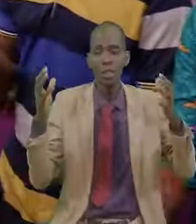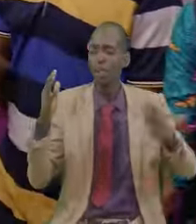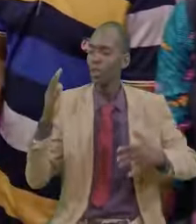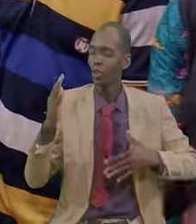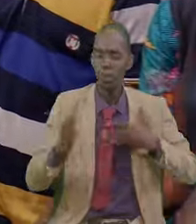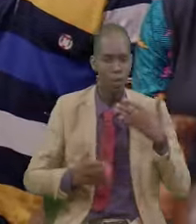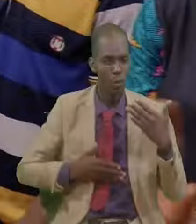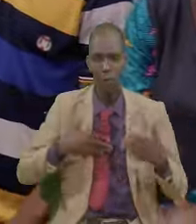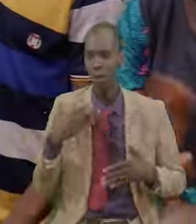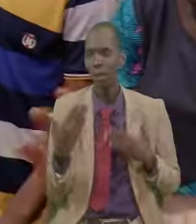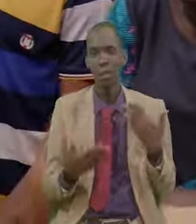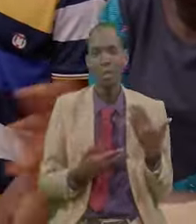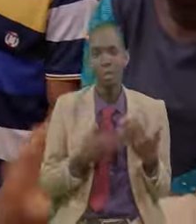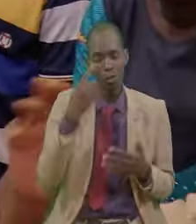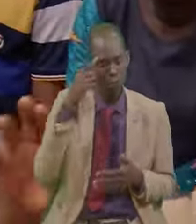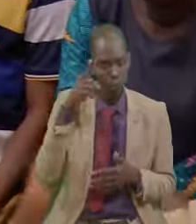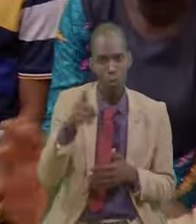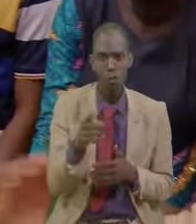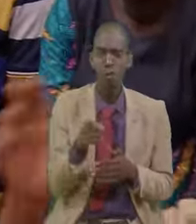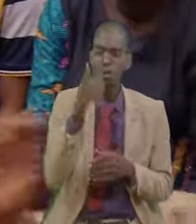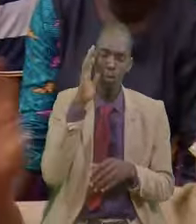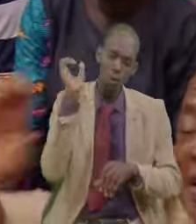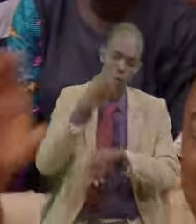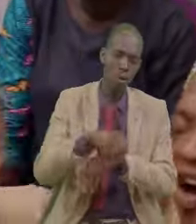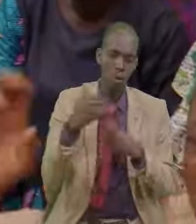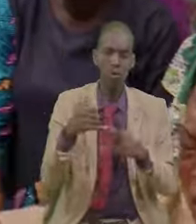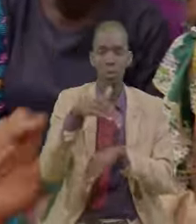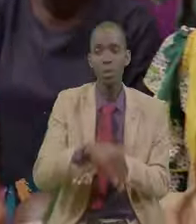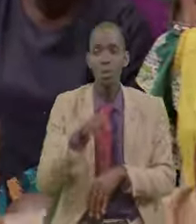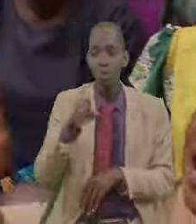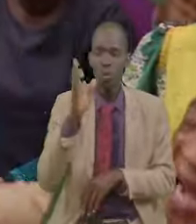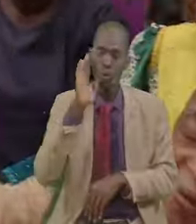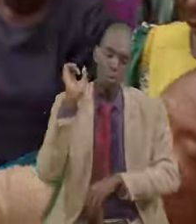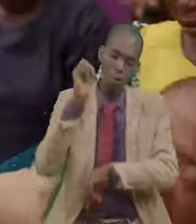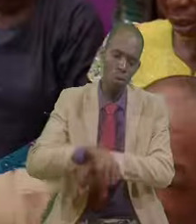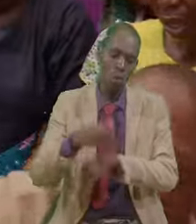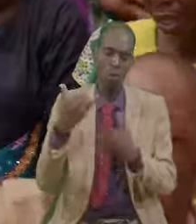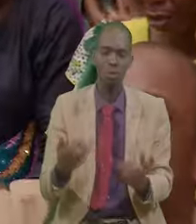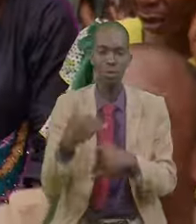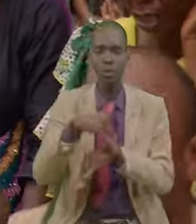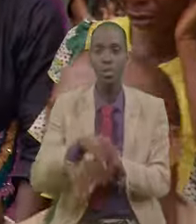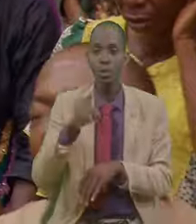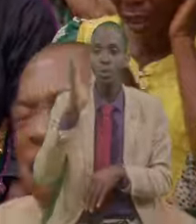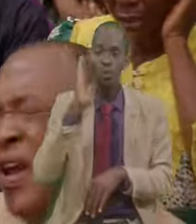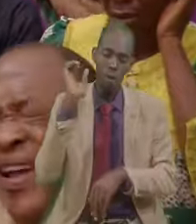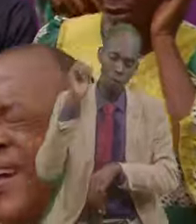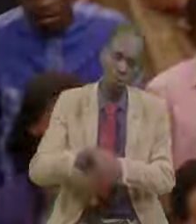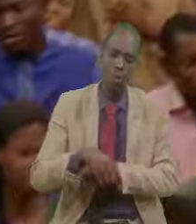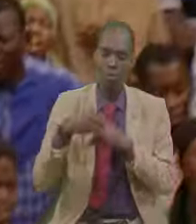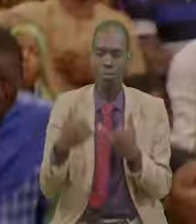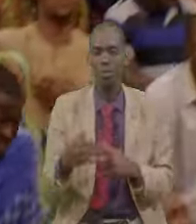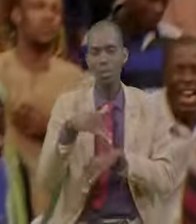Joy. You conquer tonight. You conquer tonight. You conquer